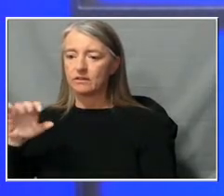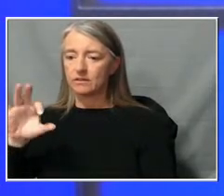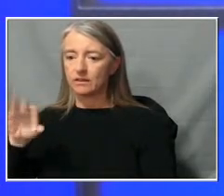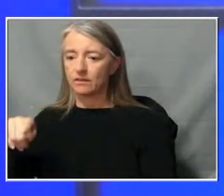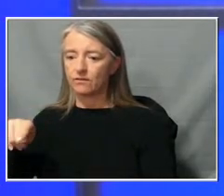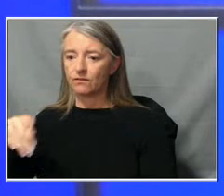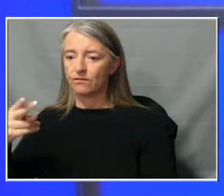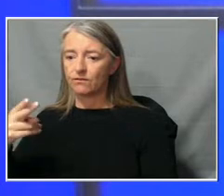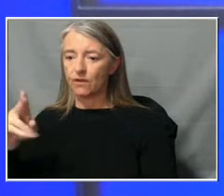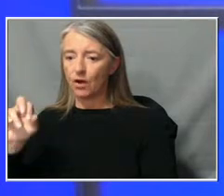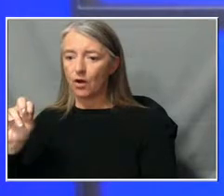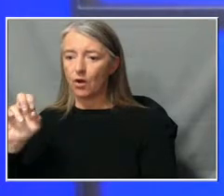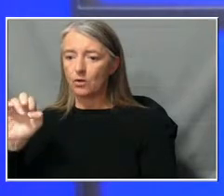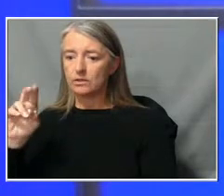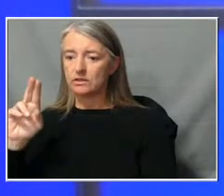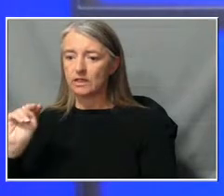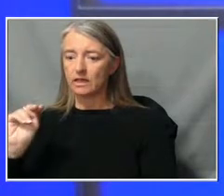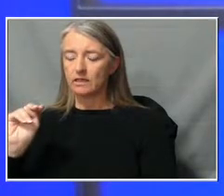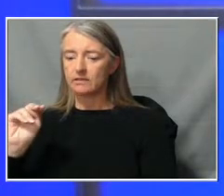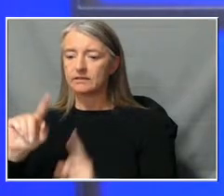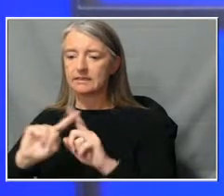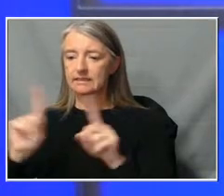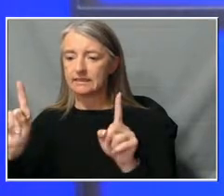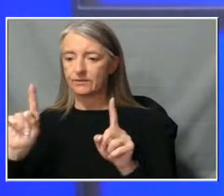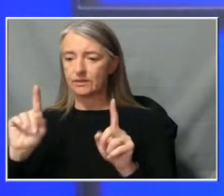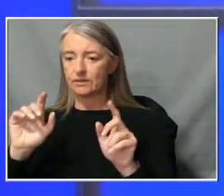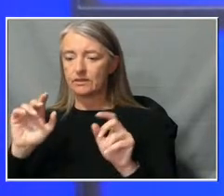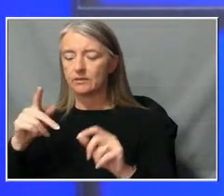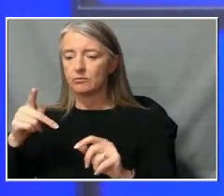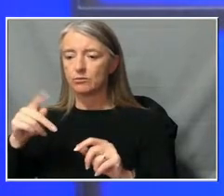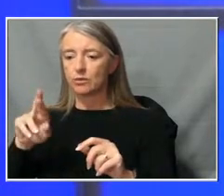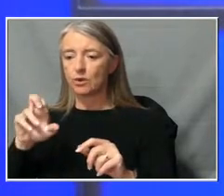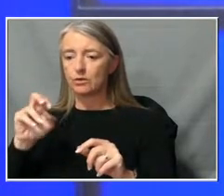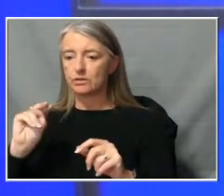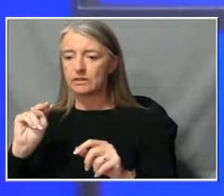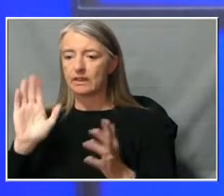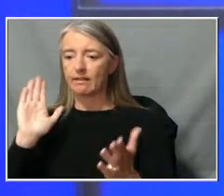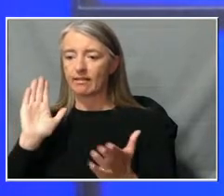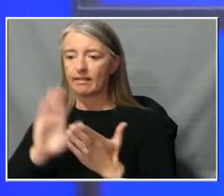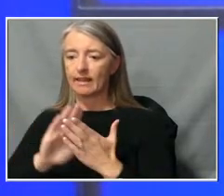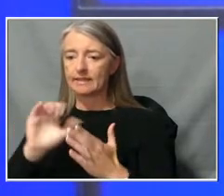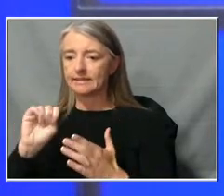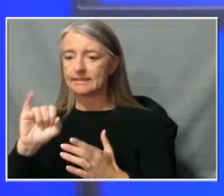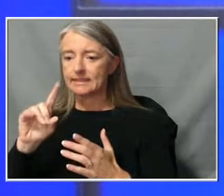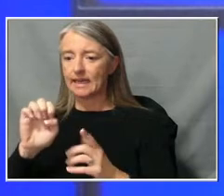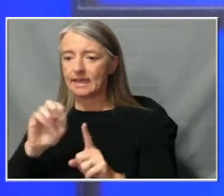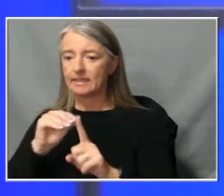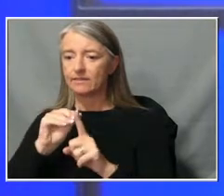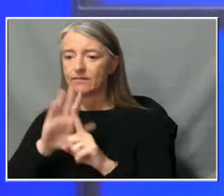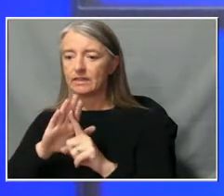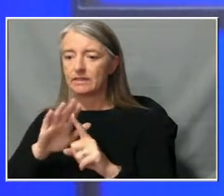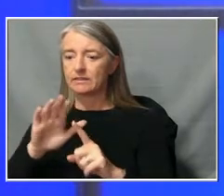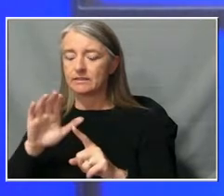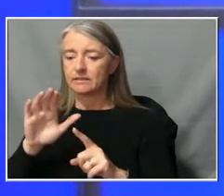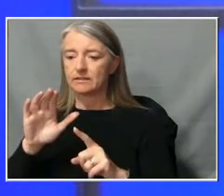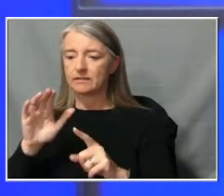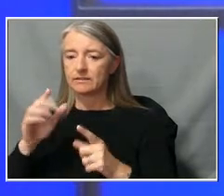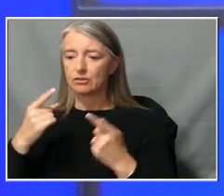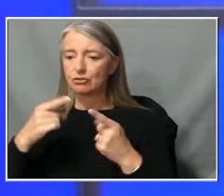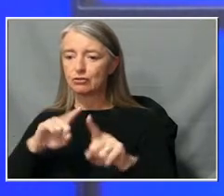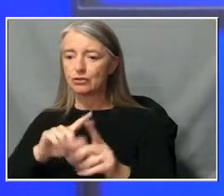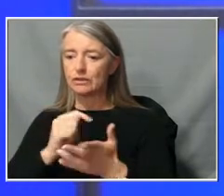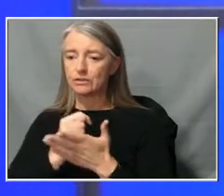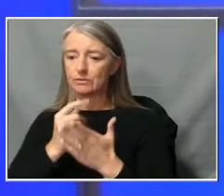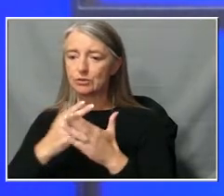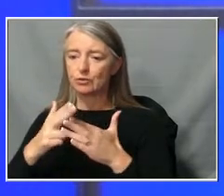radiation, proton therapy offers the possibility to reduce or have lesser side effects, and that can be both acute during the treatment and shortly